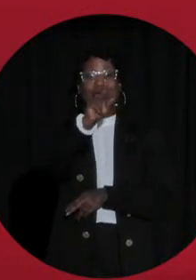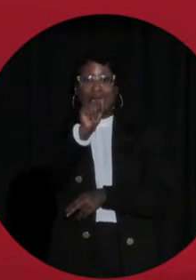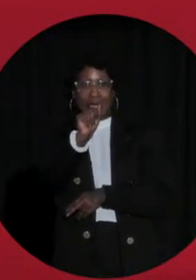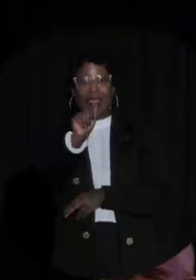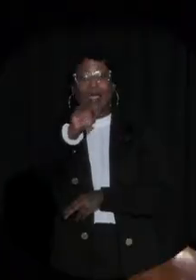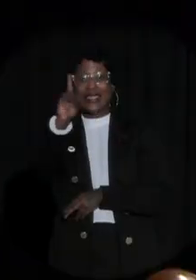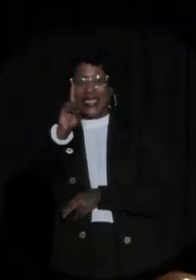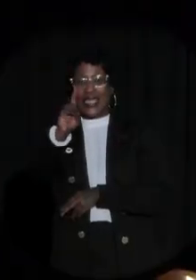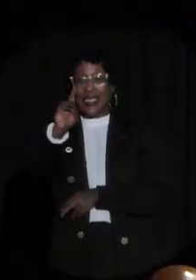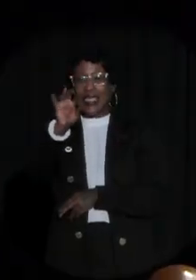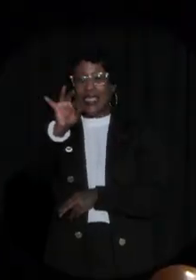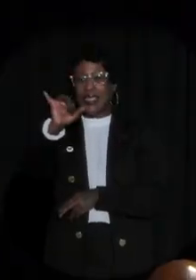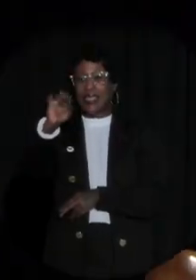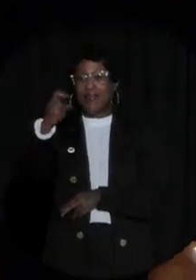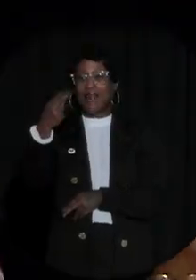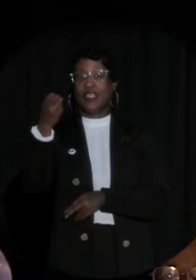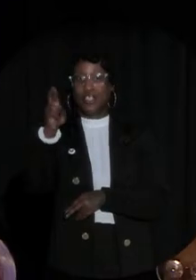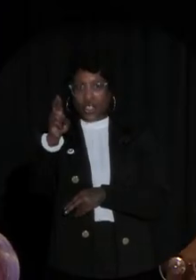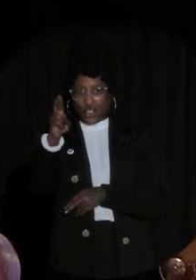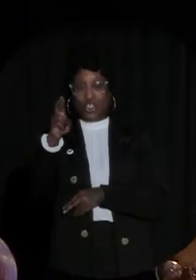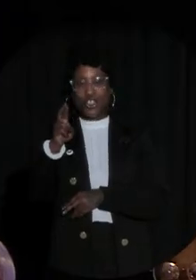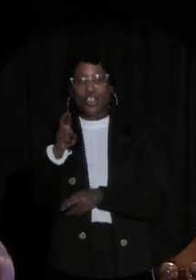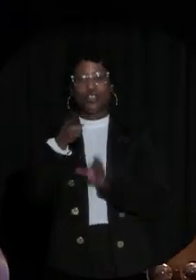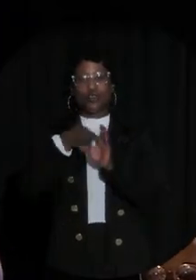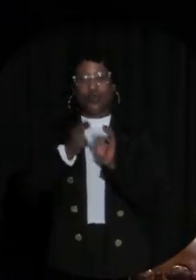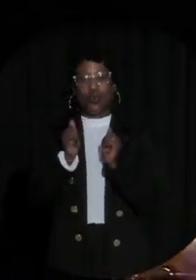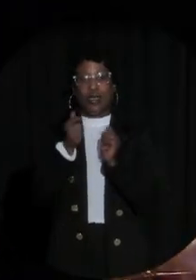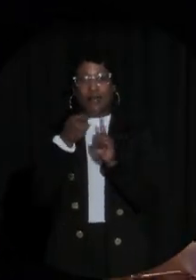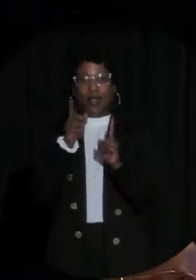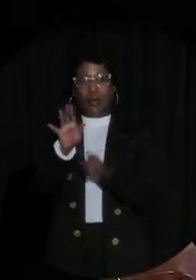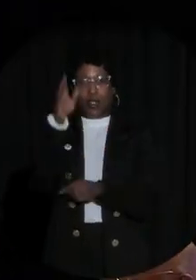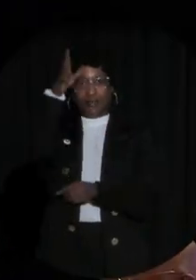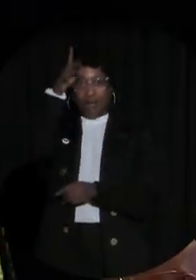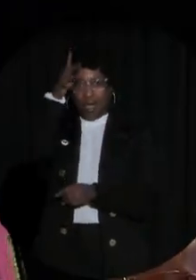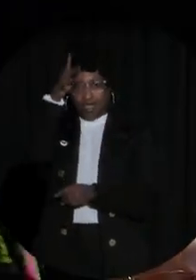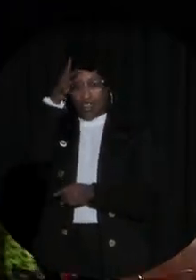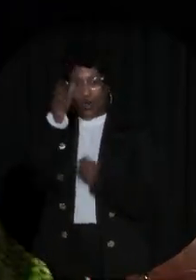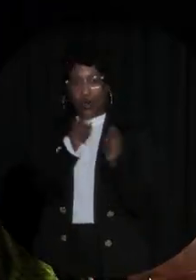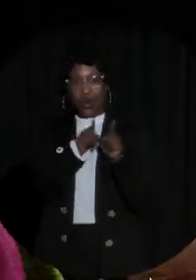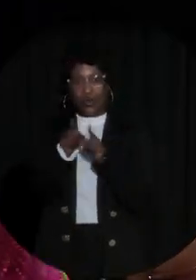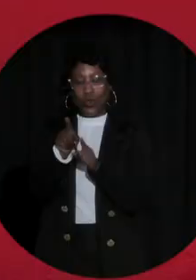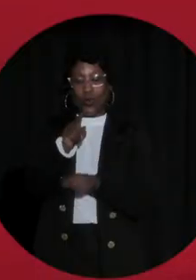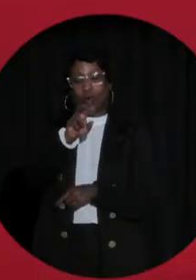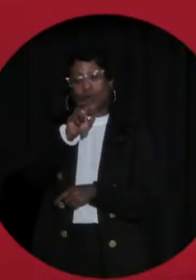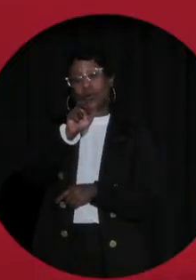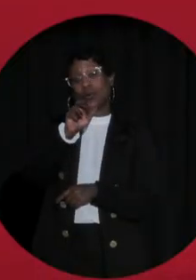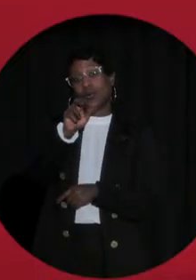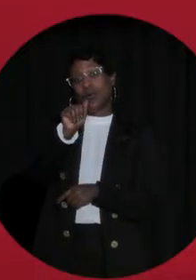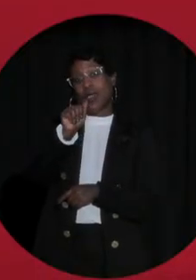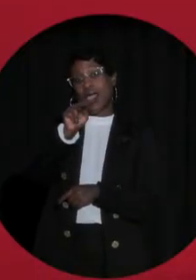District 2, joined by her father, Andrew Fisher. Thank you.